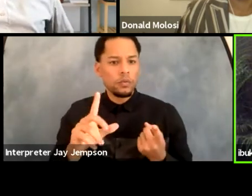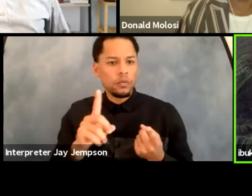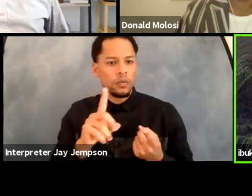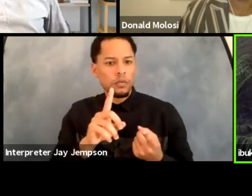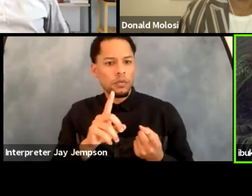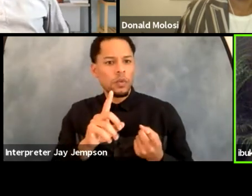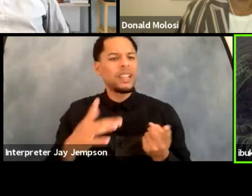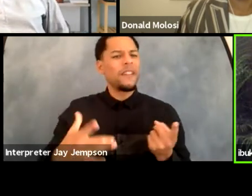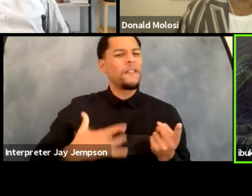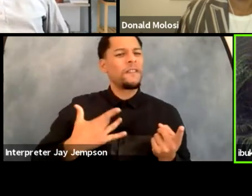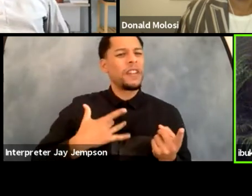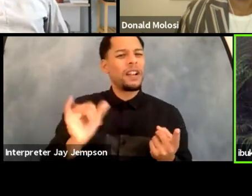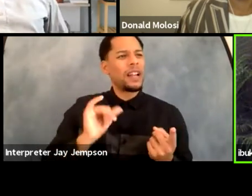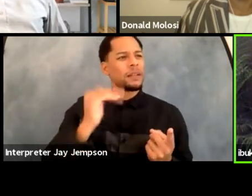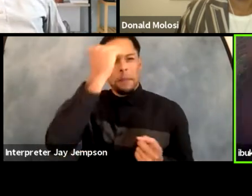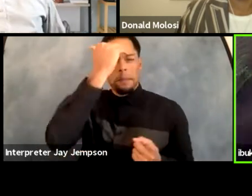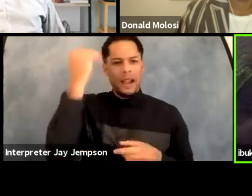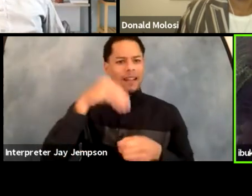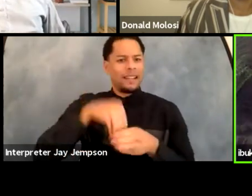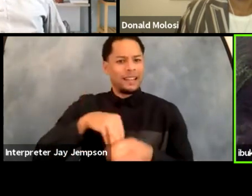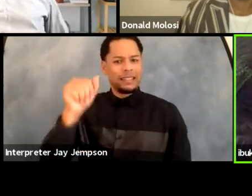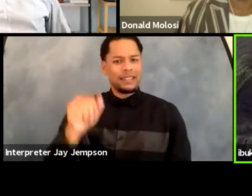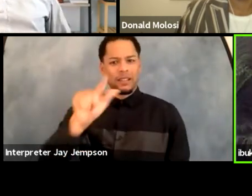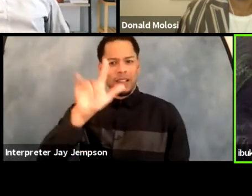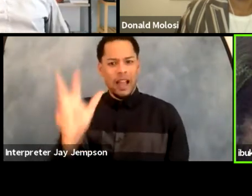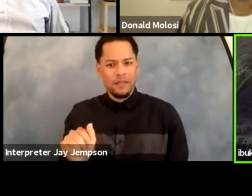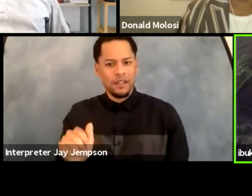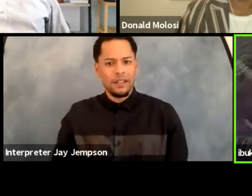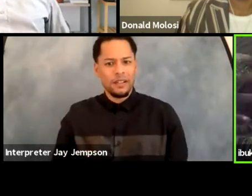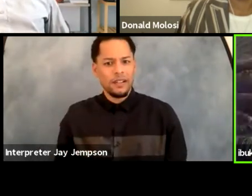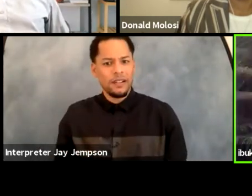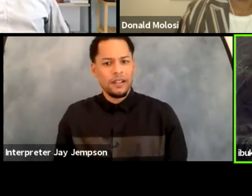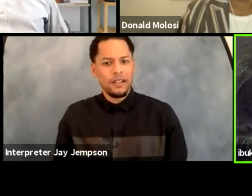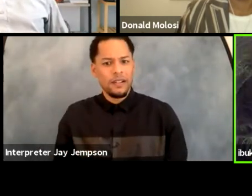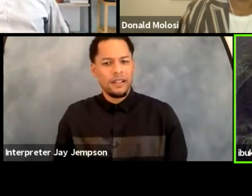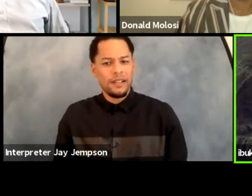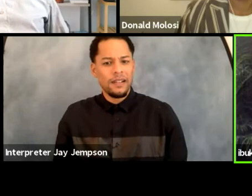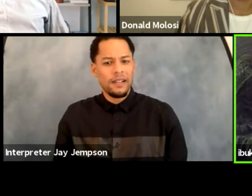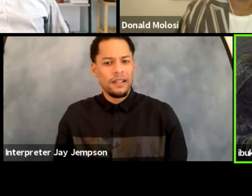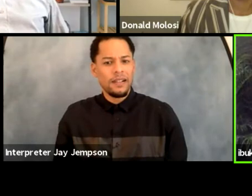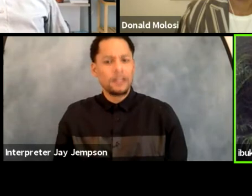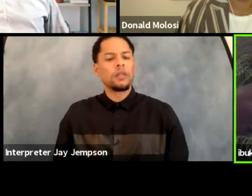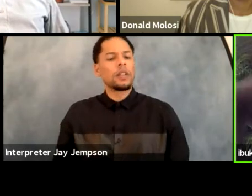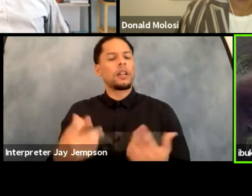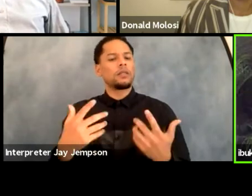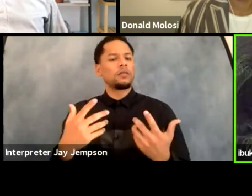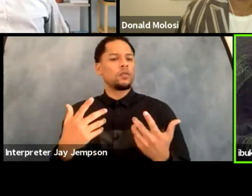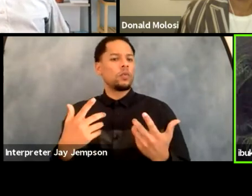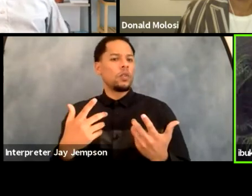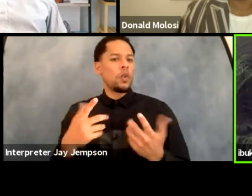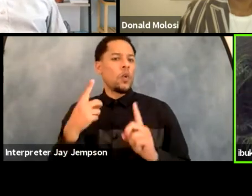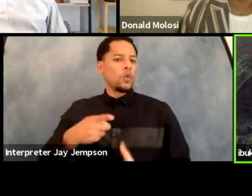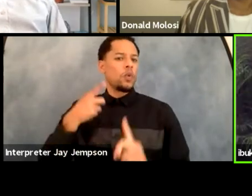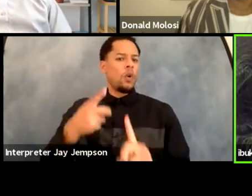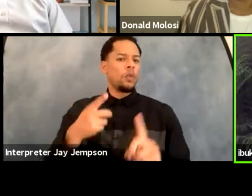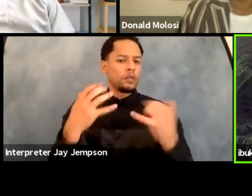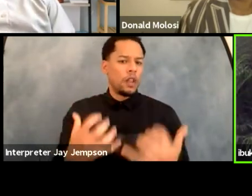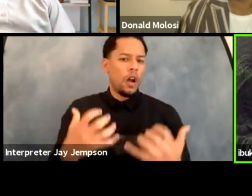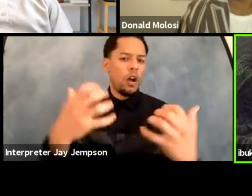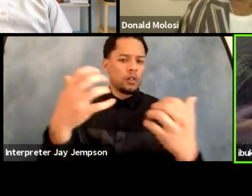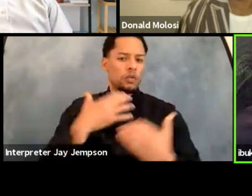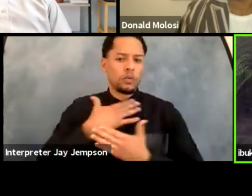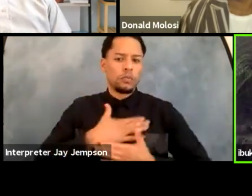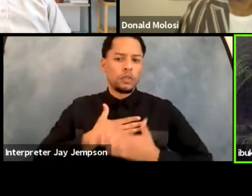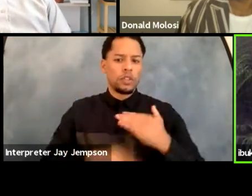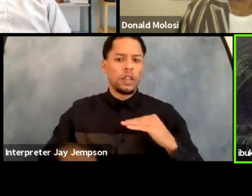South Africa? What does it feel like to be, you know, so, you know, just to make the audience appreciate the play more, even though it's a